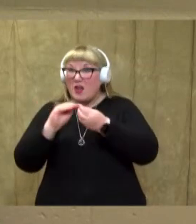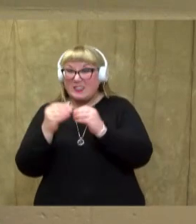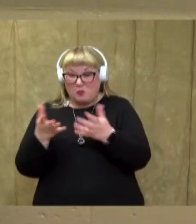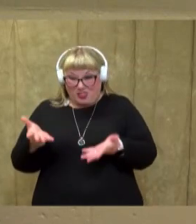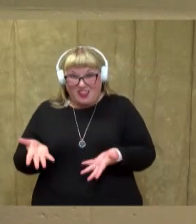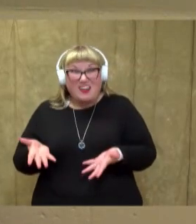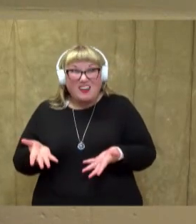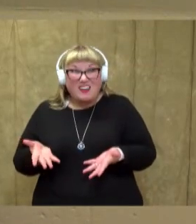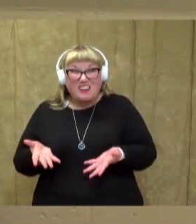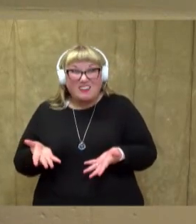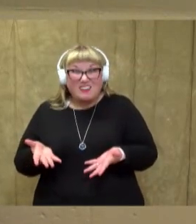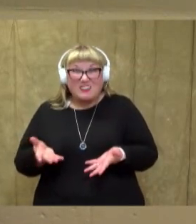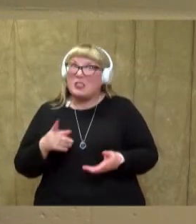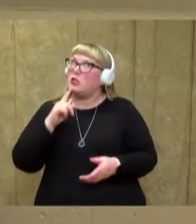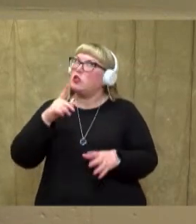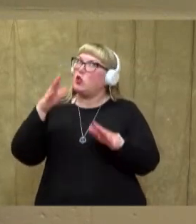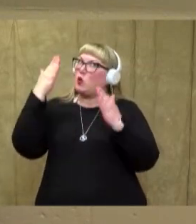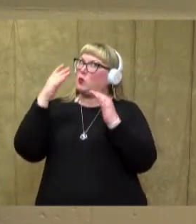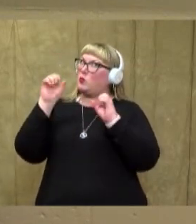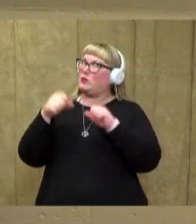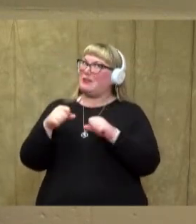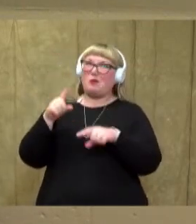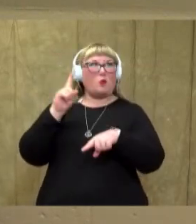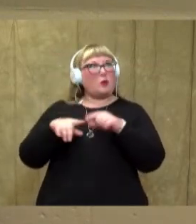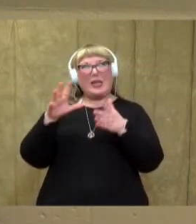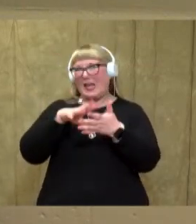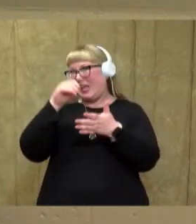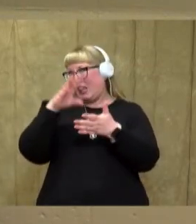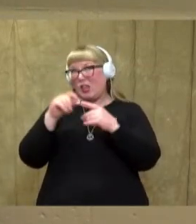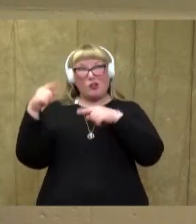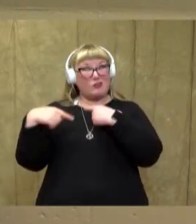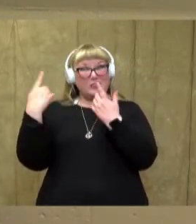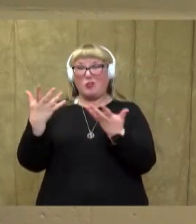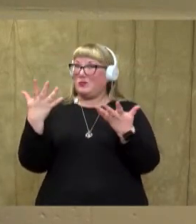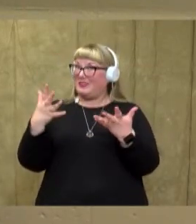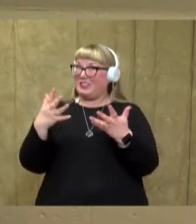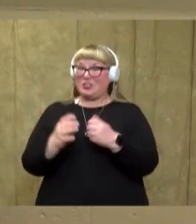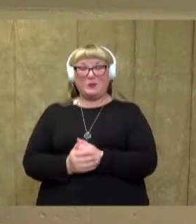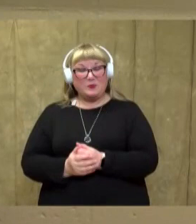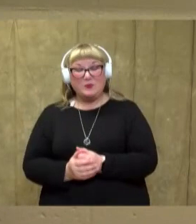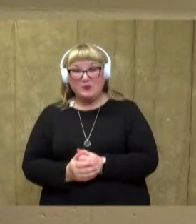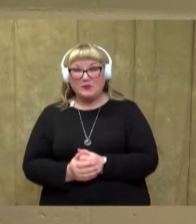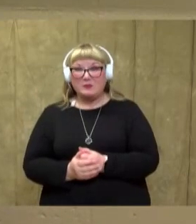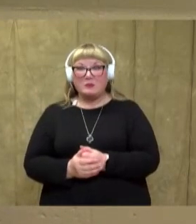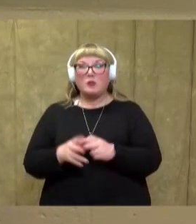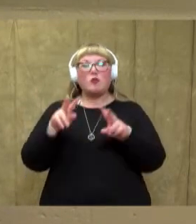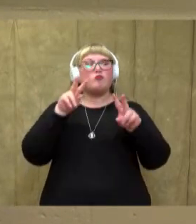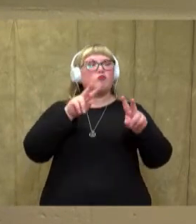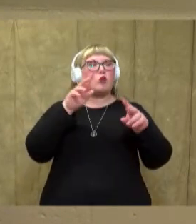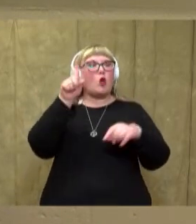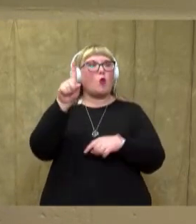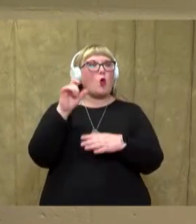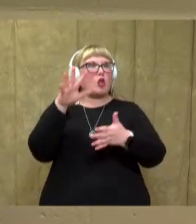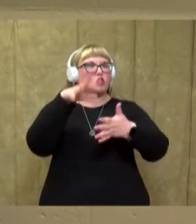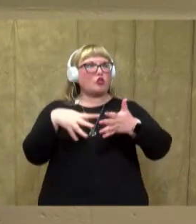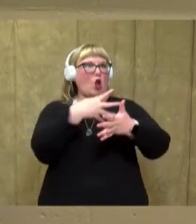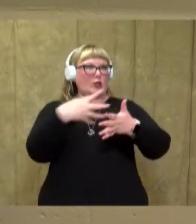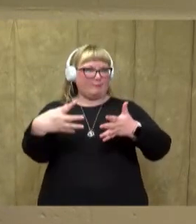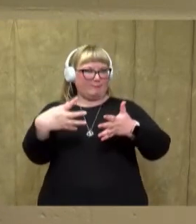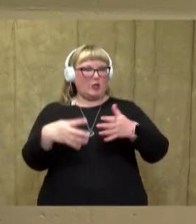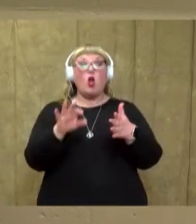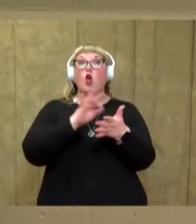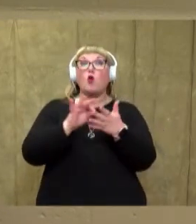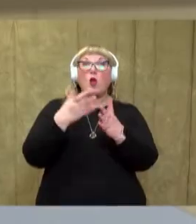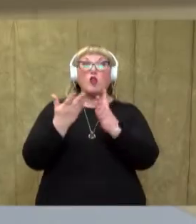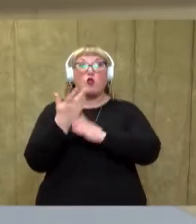these spots? I sure hope you can, because we can't learn today until we get that done. All right, so let's take a look at our hundreds chart. We are going to count